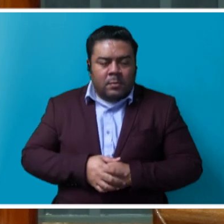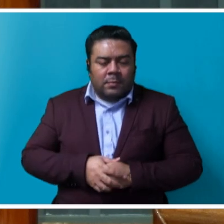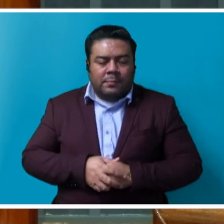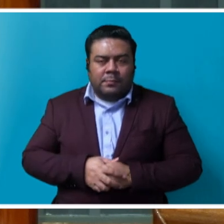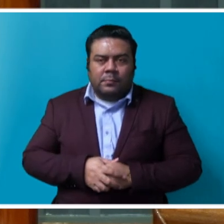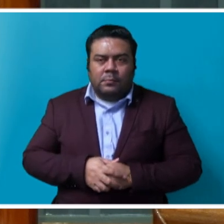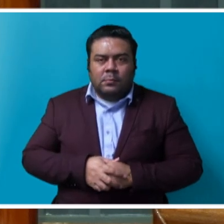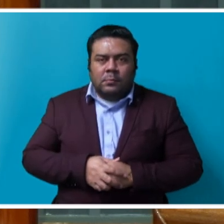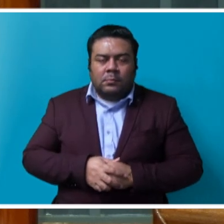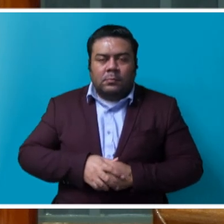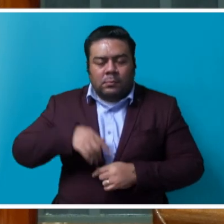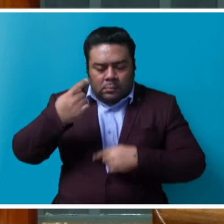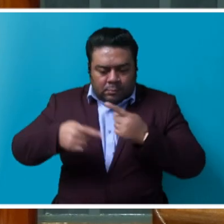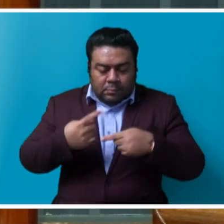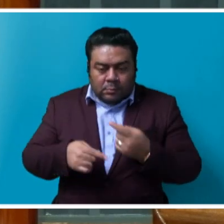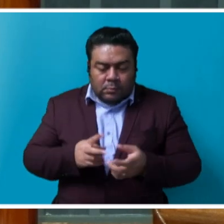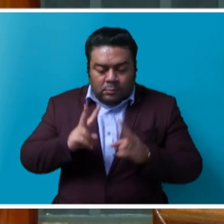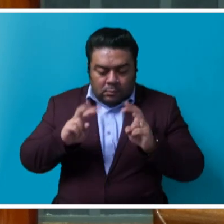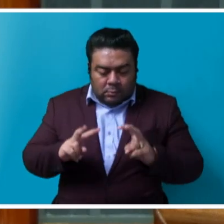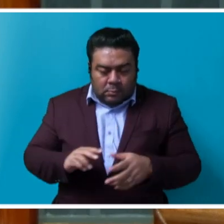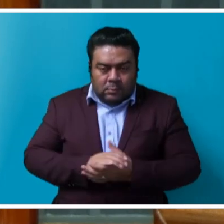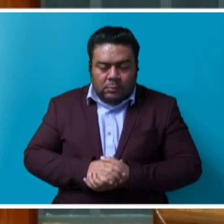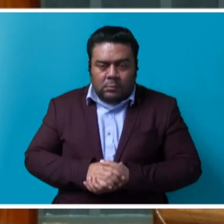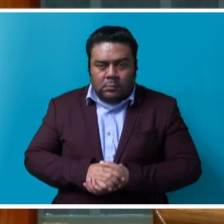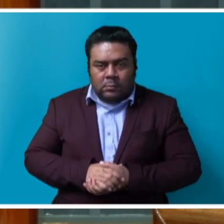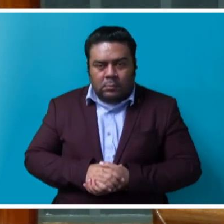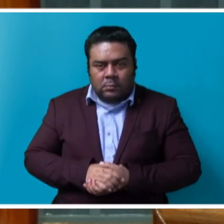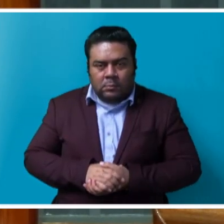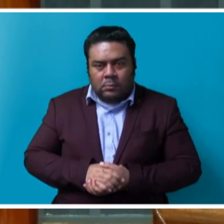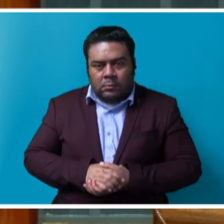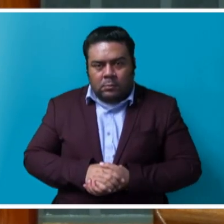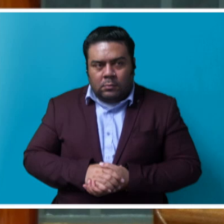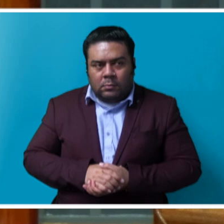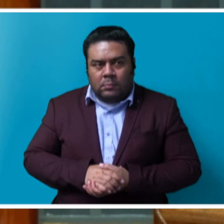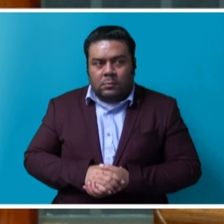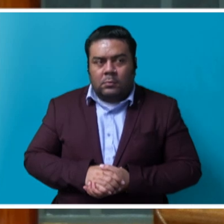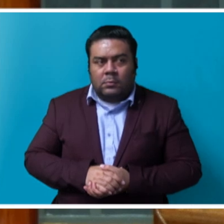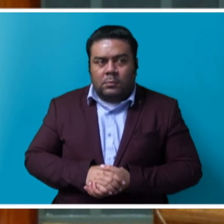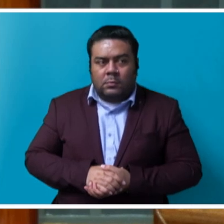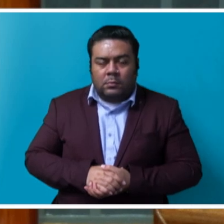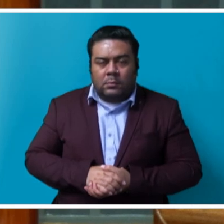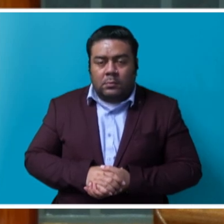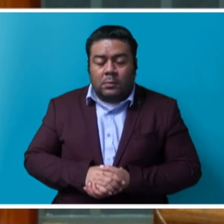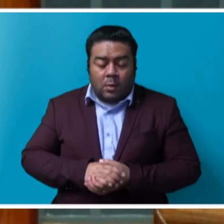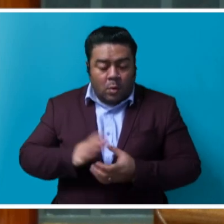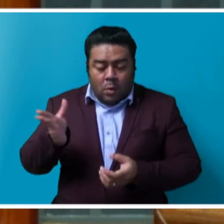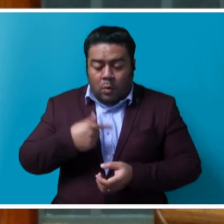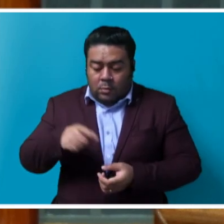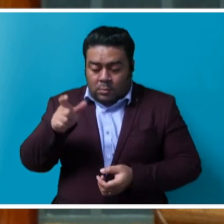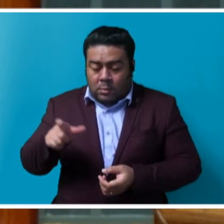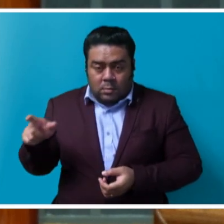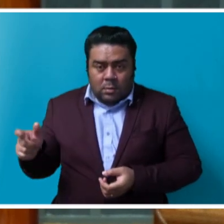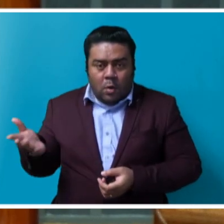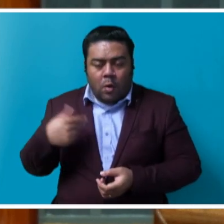unturned in reviewing procedures to prevent any recurrence. We call on all stakeholders, including all our